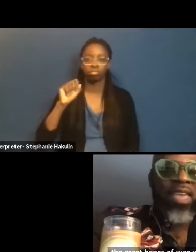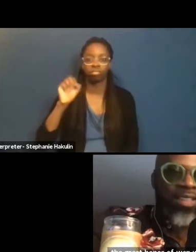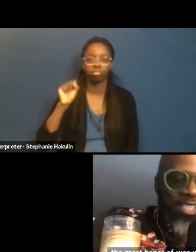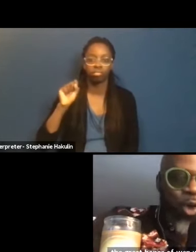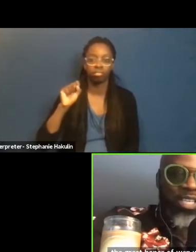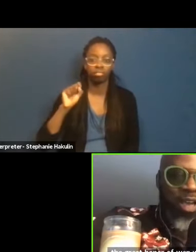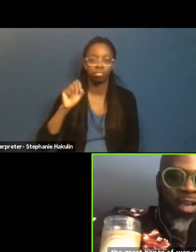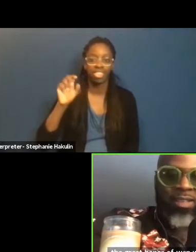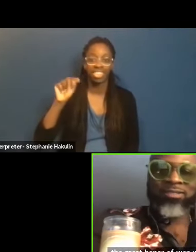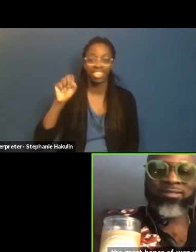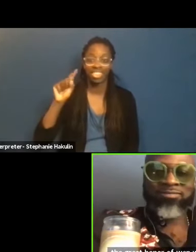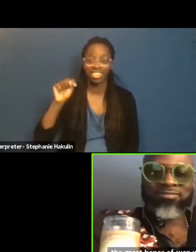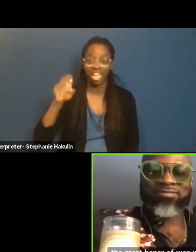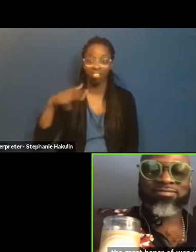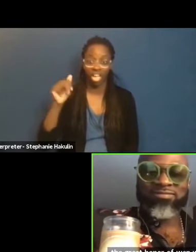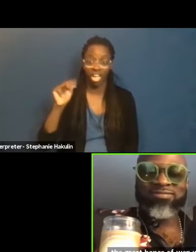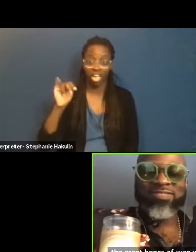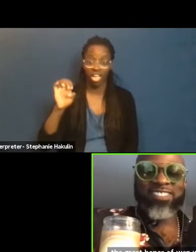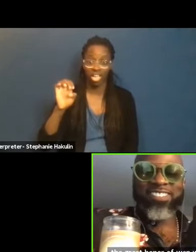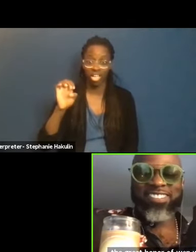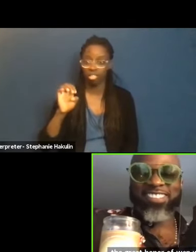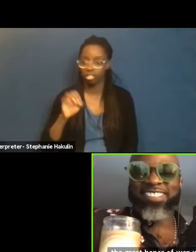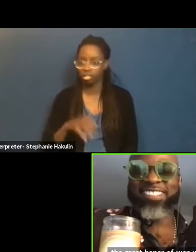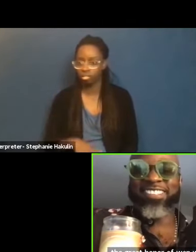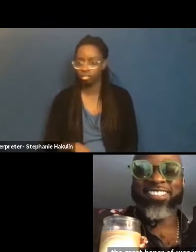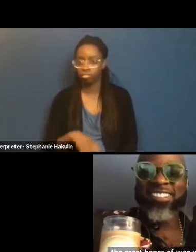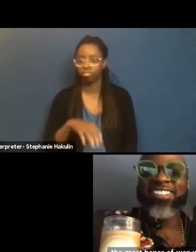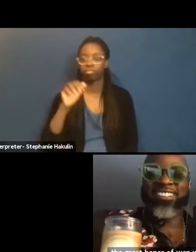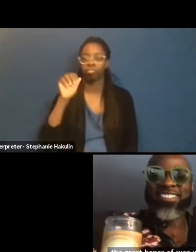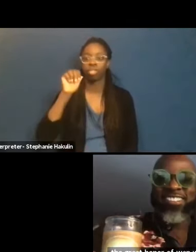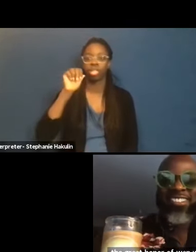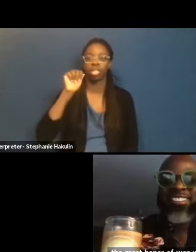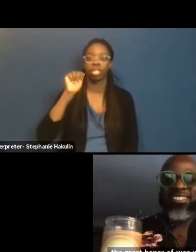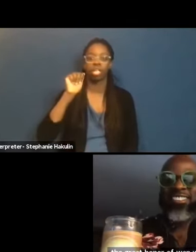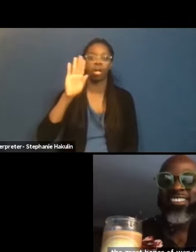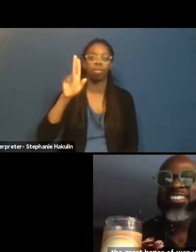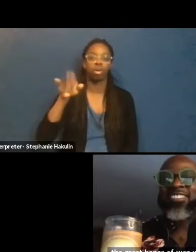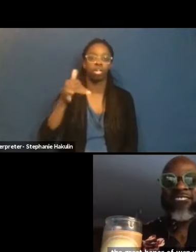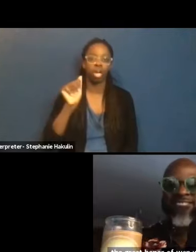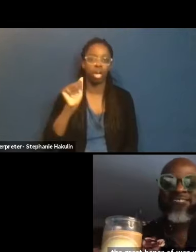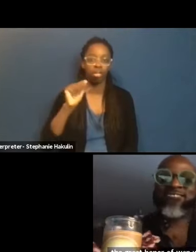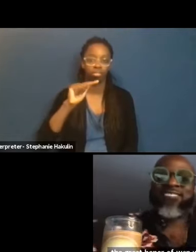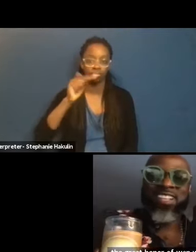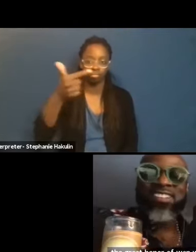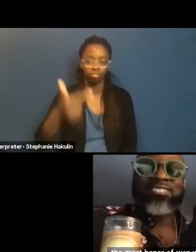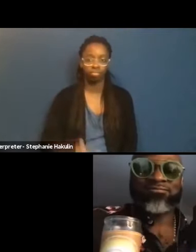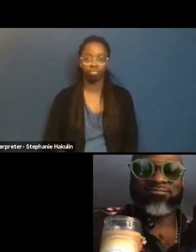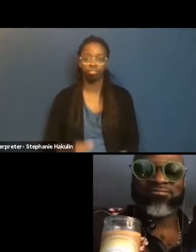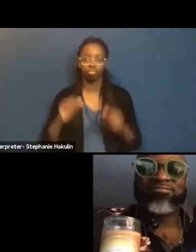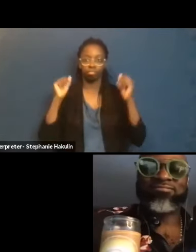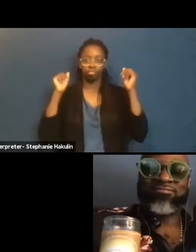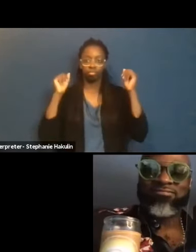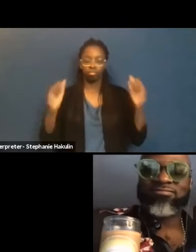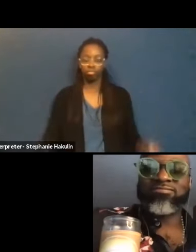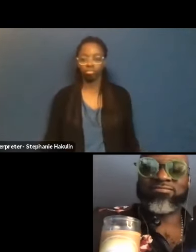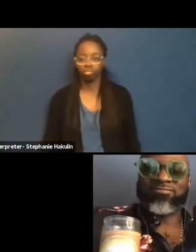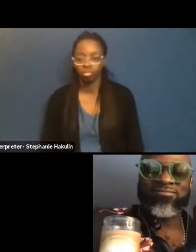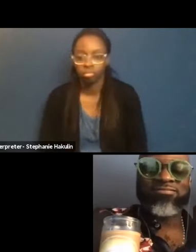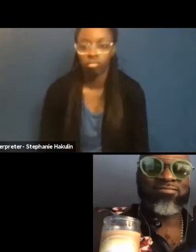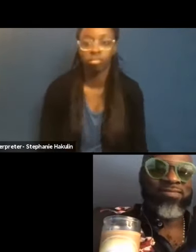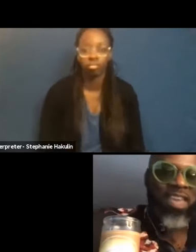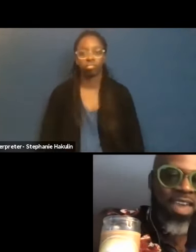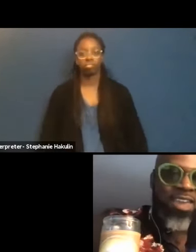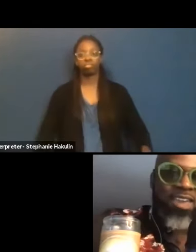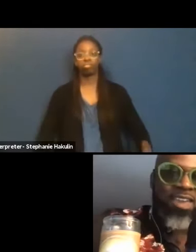though. Let's go, Dion. Aiming at your head like a buffalo. You a roughneck, I'm a cutthroat. You a tough guy,